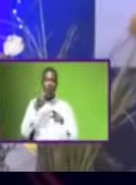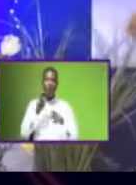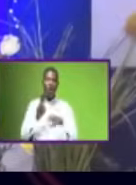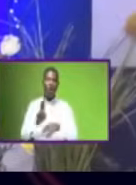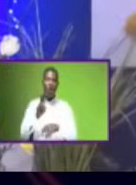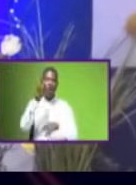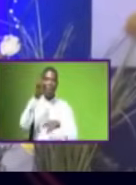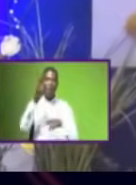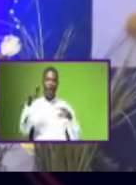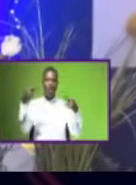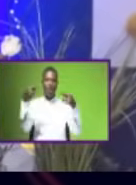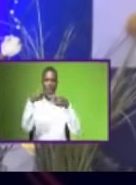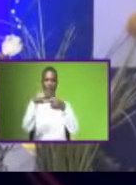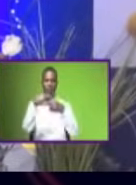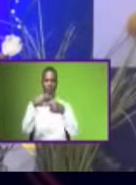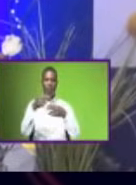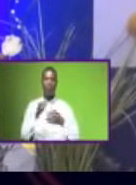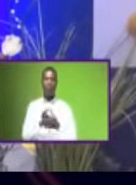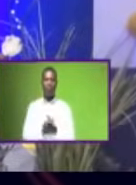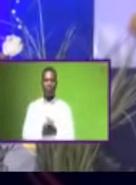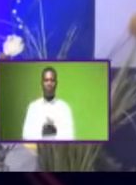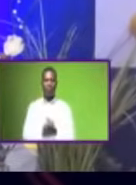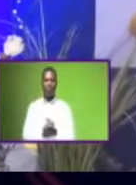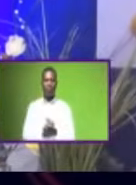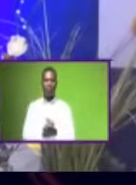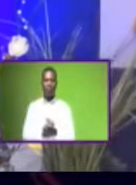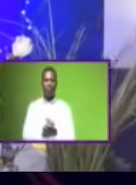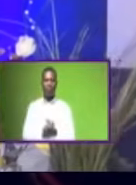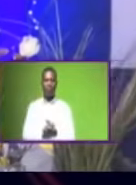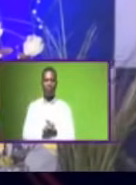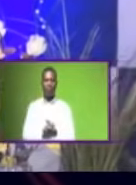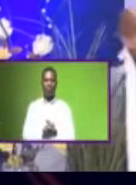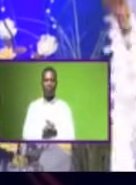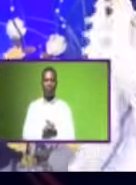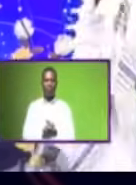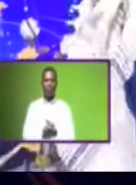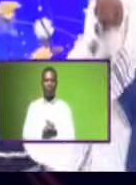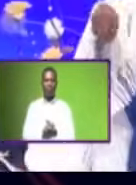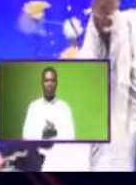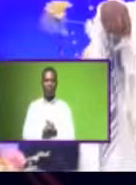these are the group of people who were in the upper room of the